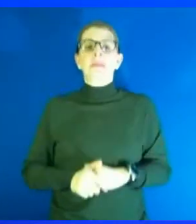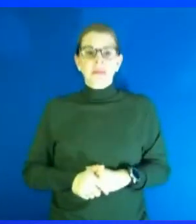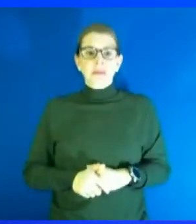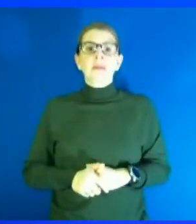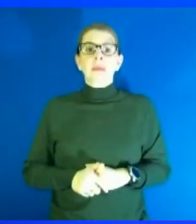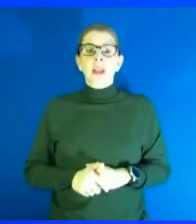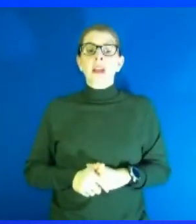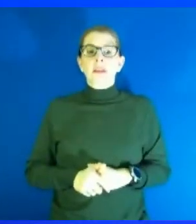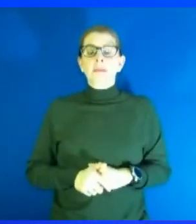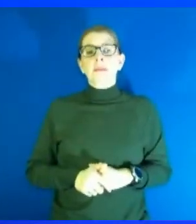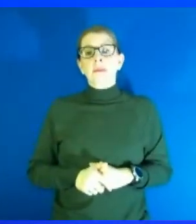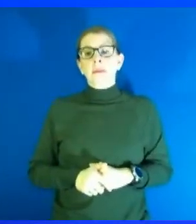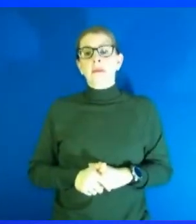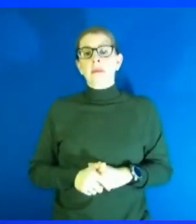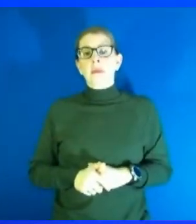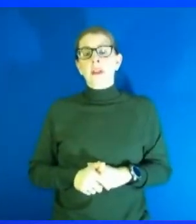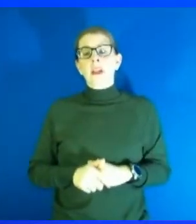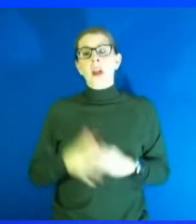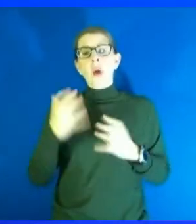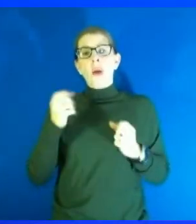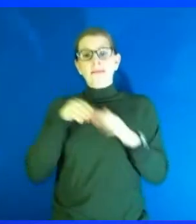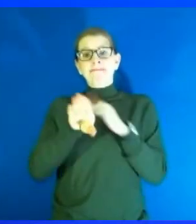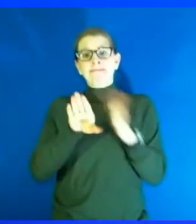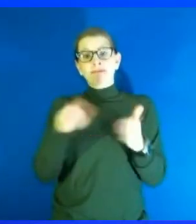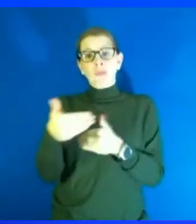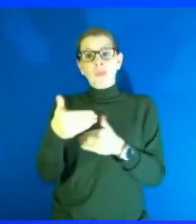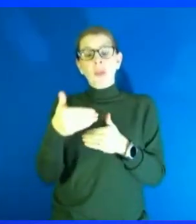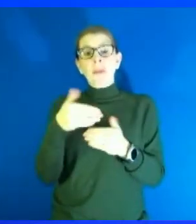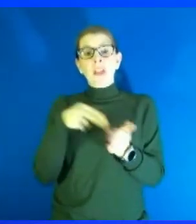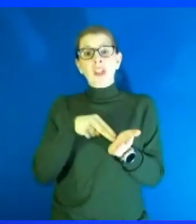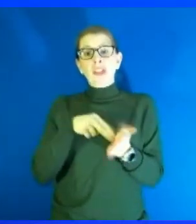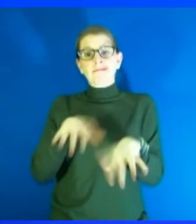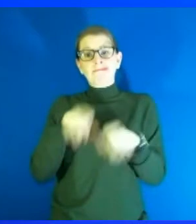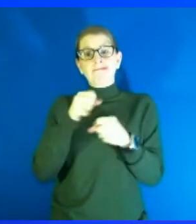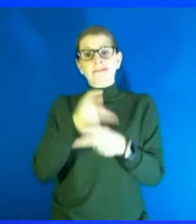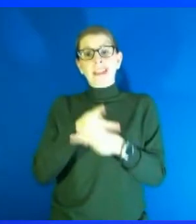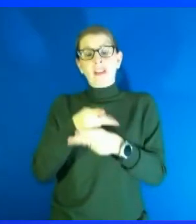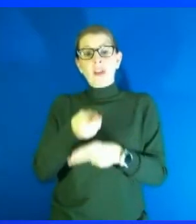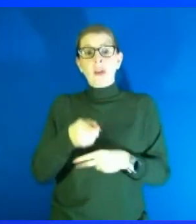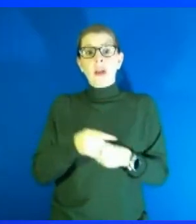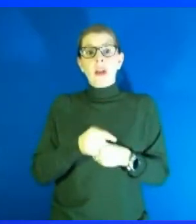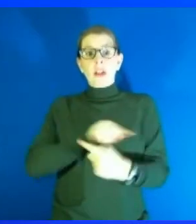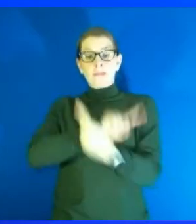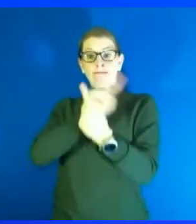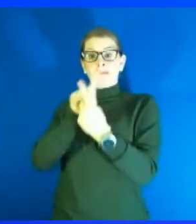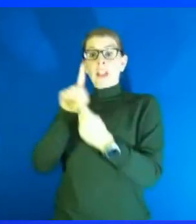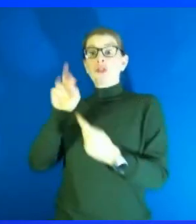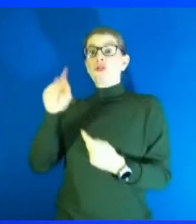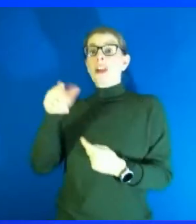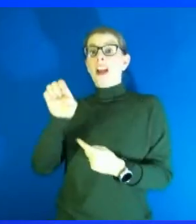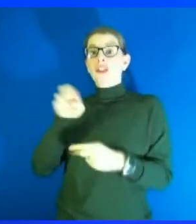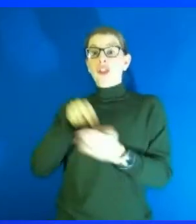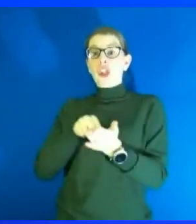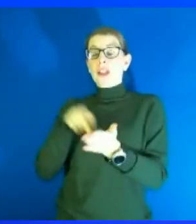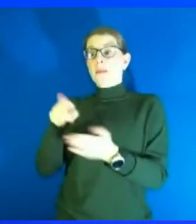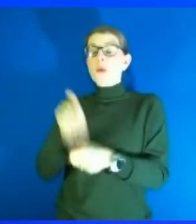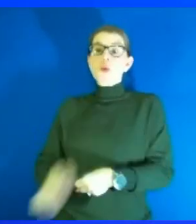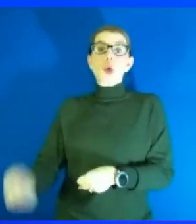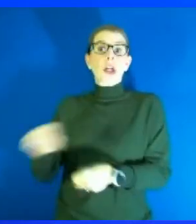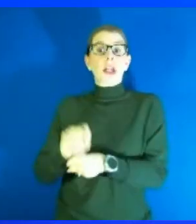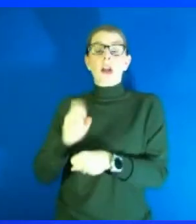can to get you back, to get you seen. So when you walk in the front door and you see that triage nurse sitting there, just know that they've been working extremely